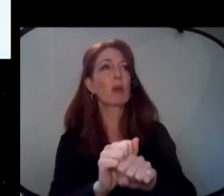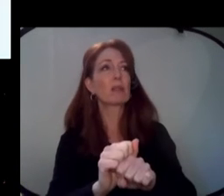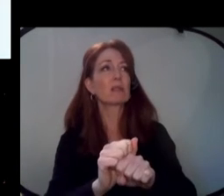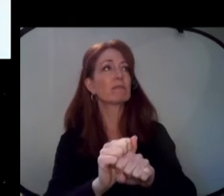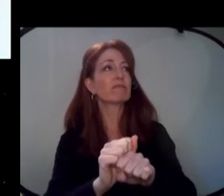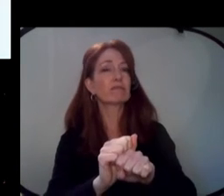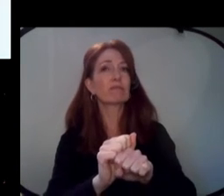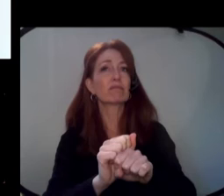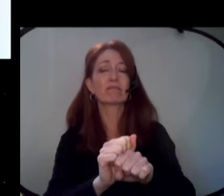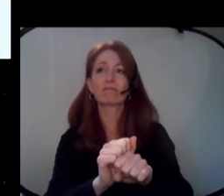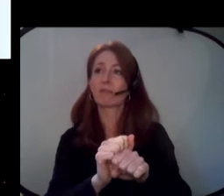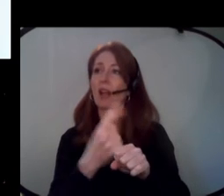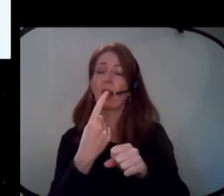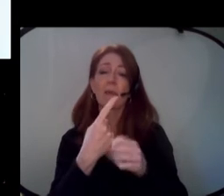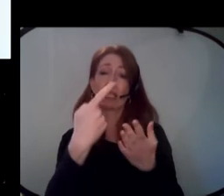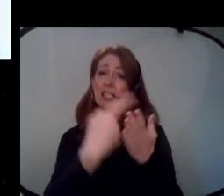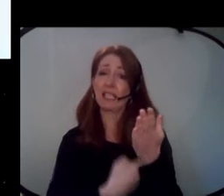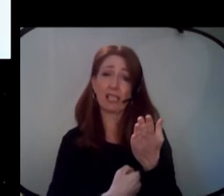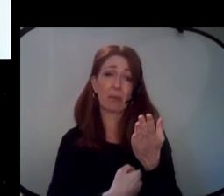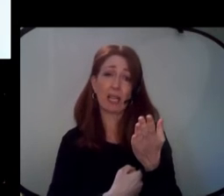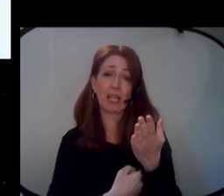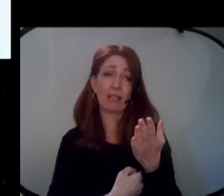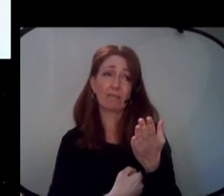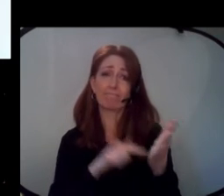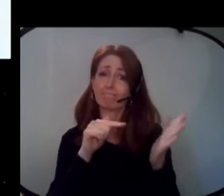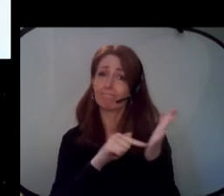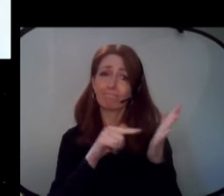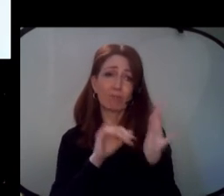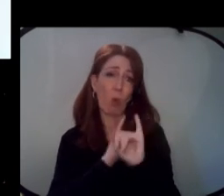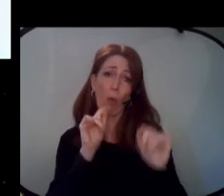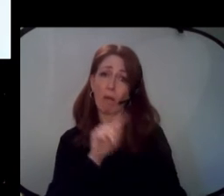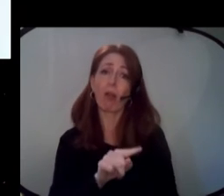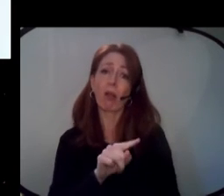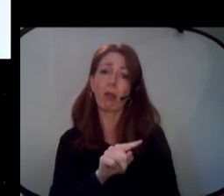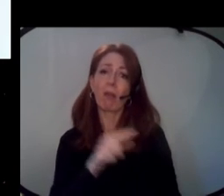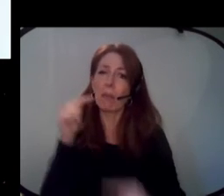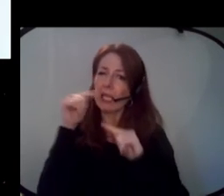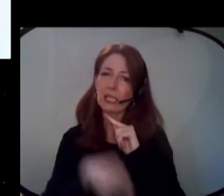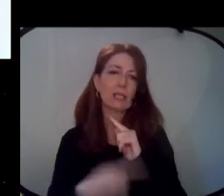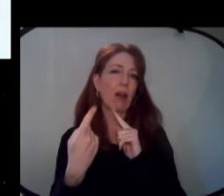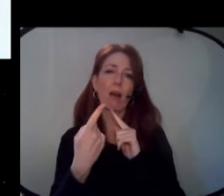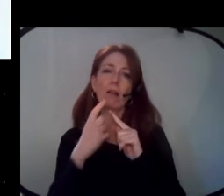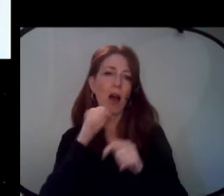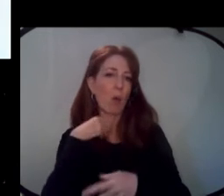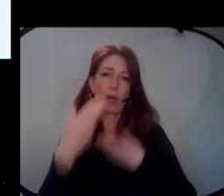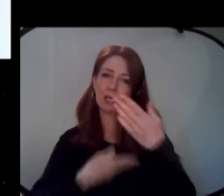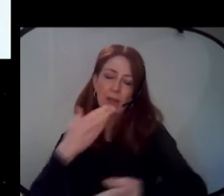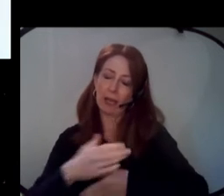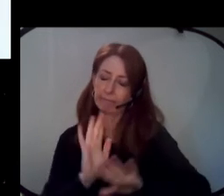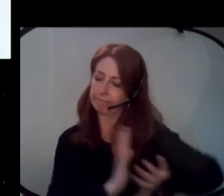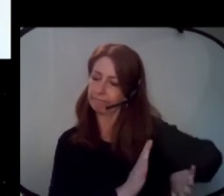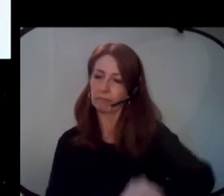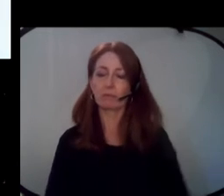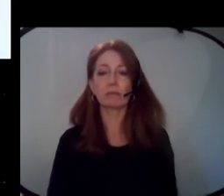There's some fairly horrific testimony, which I'm not necessarily going to go into in detail at this point. But eventually, after some